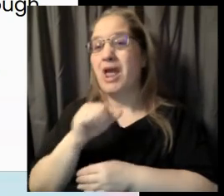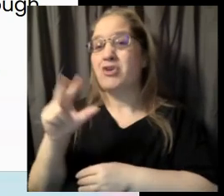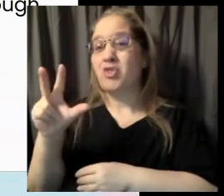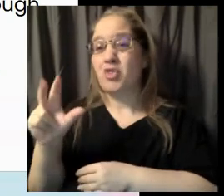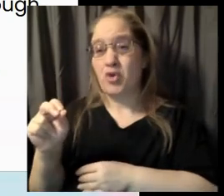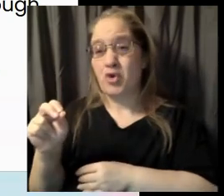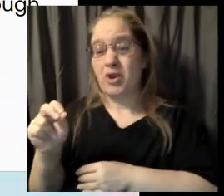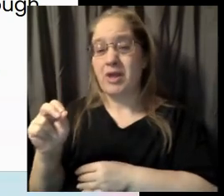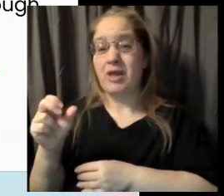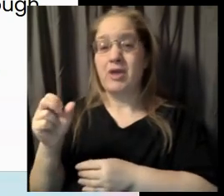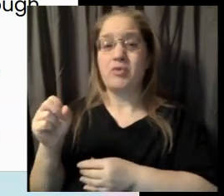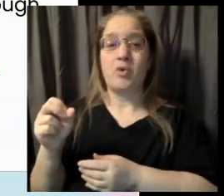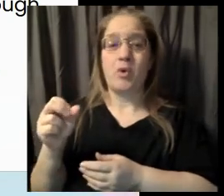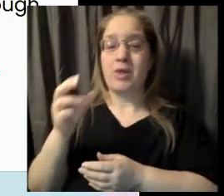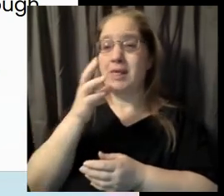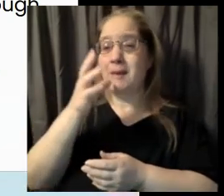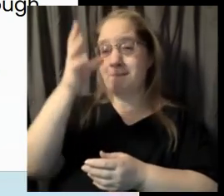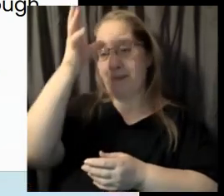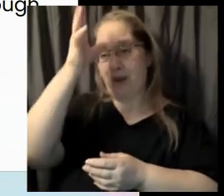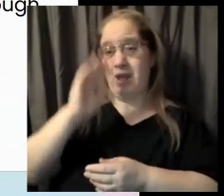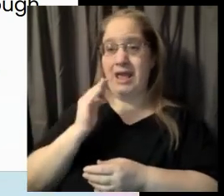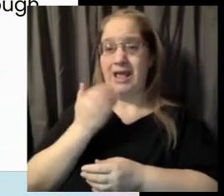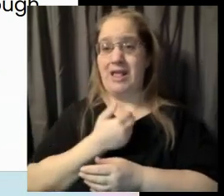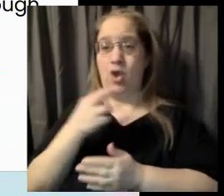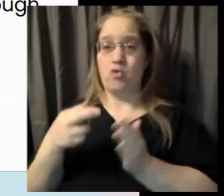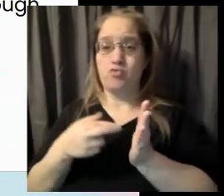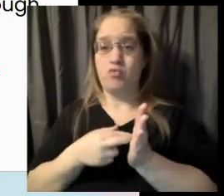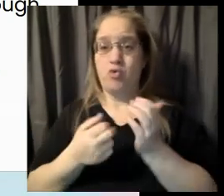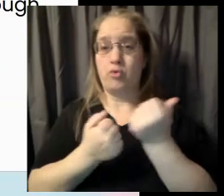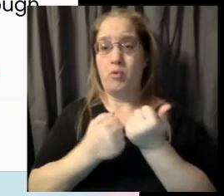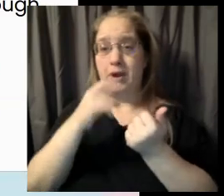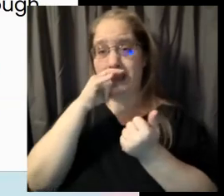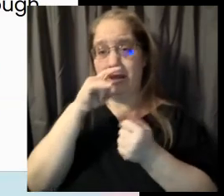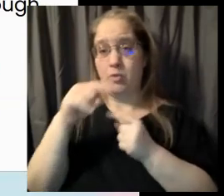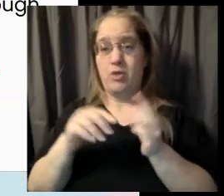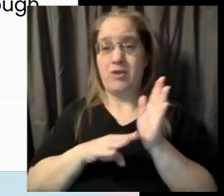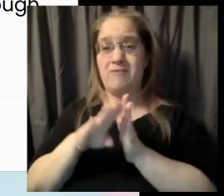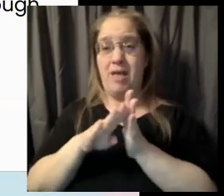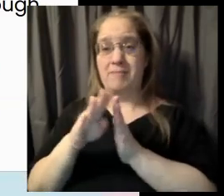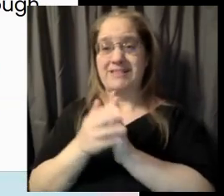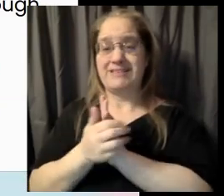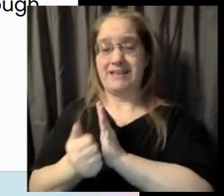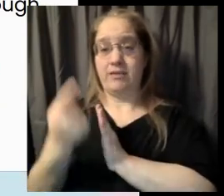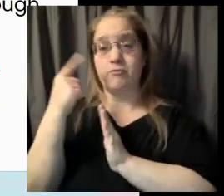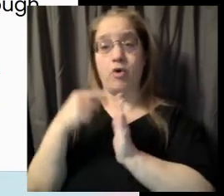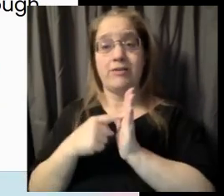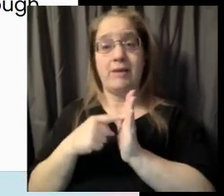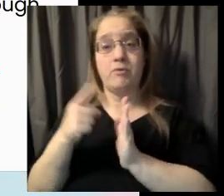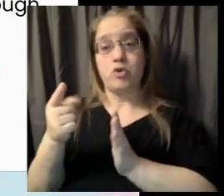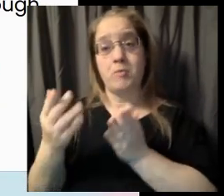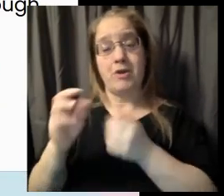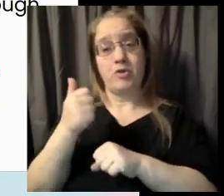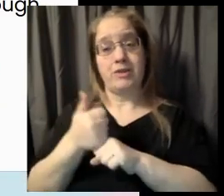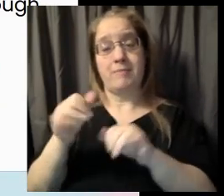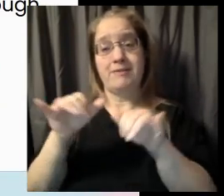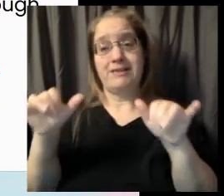meaning as a parent, it's our role to be their support as they develop these skills. For example, you might need to set up a system for how